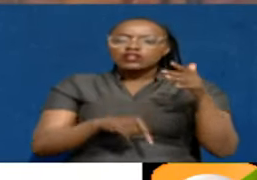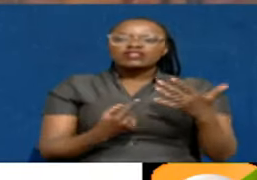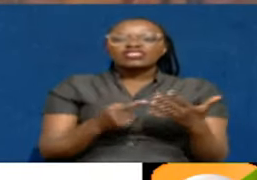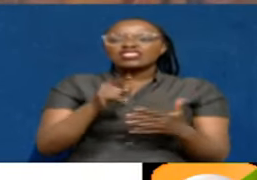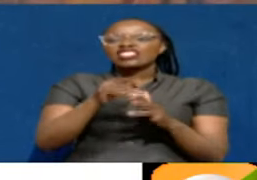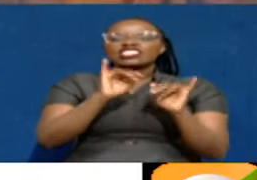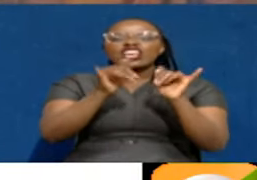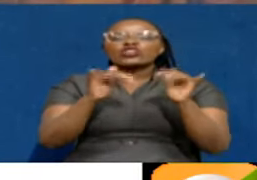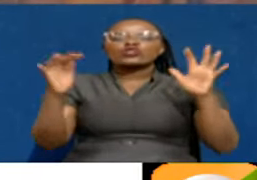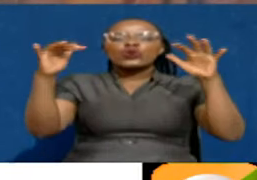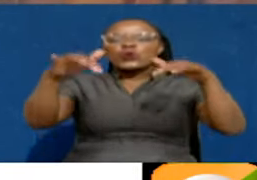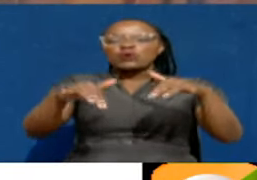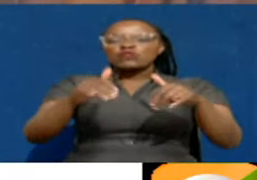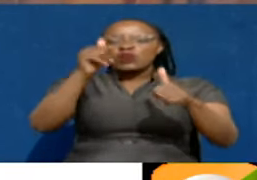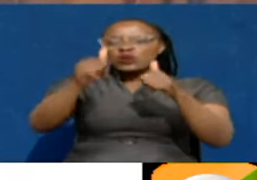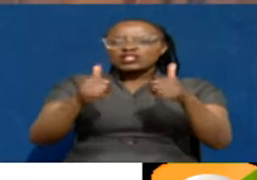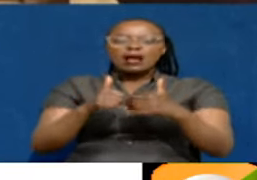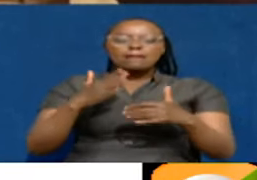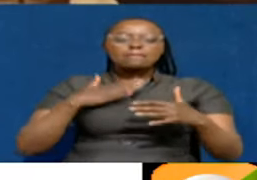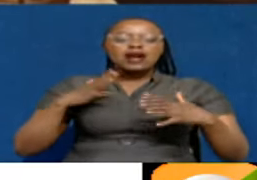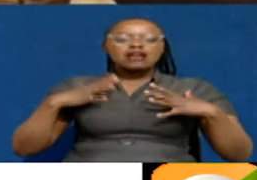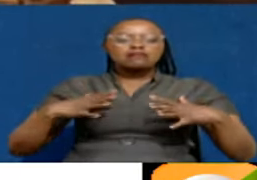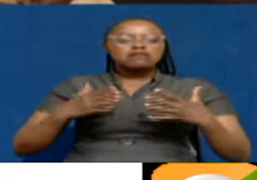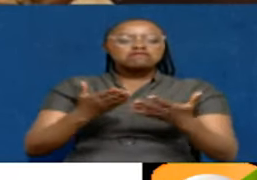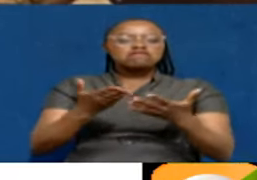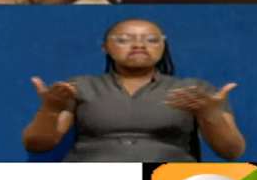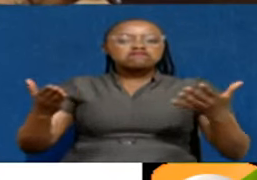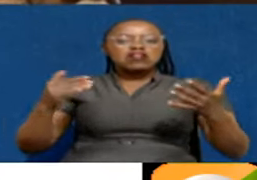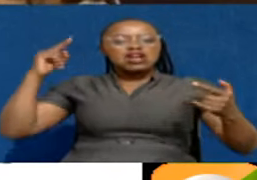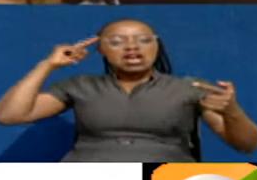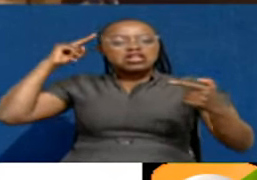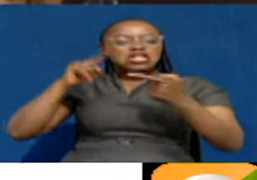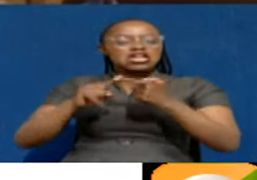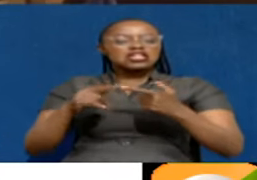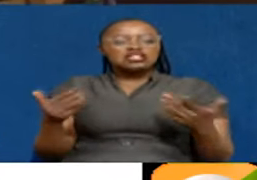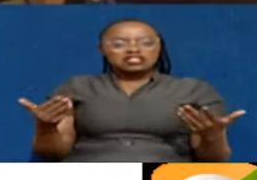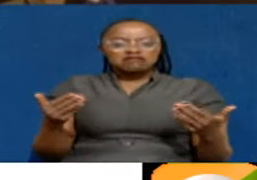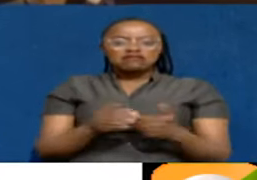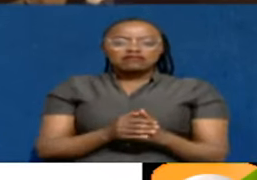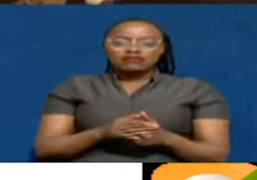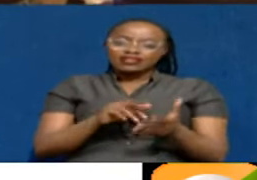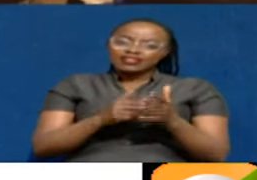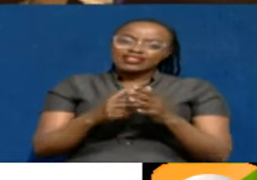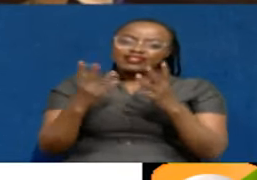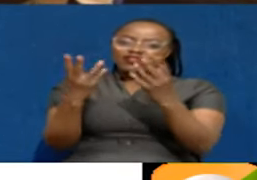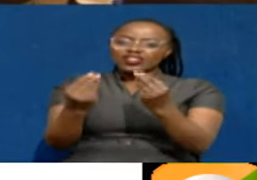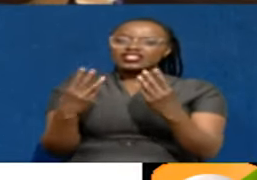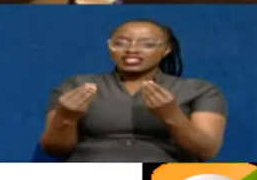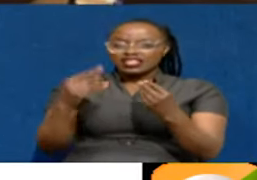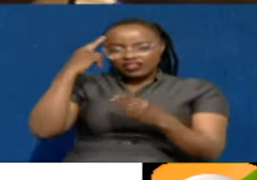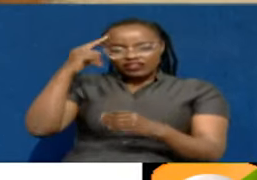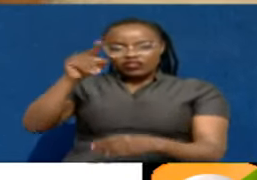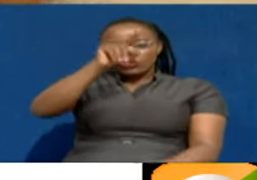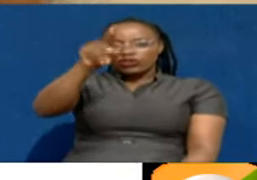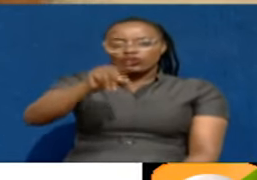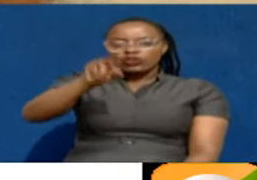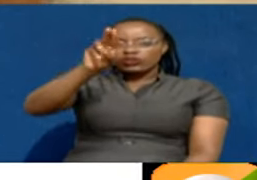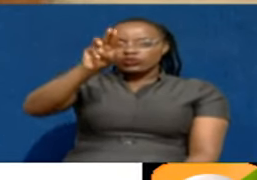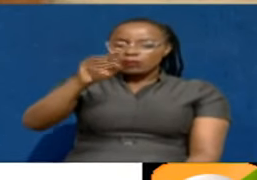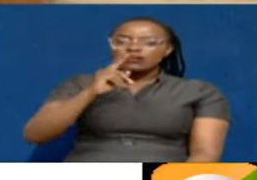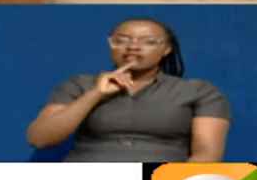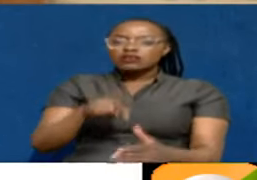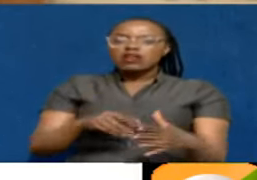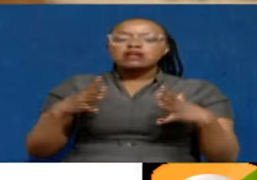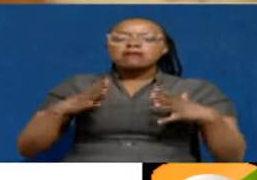in those news conferences that my people are being targeted. It would have been very easy for Jacob Zuma to say, my